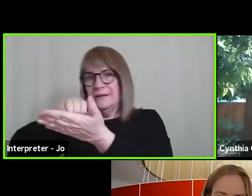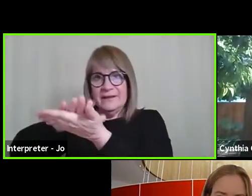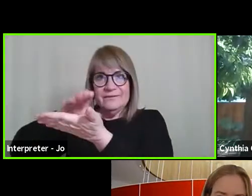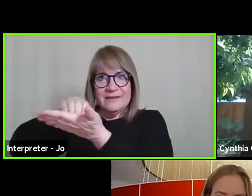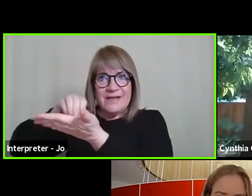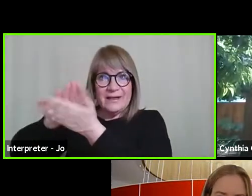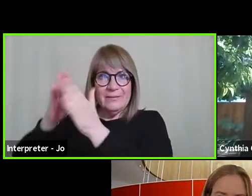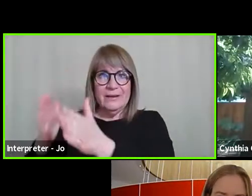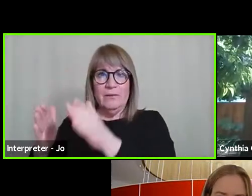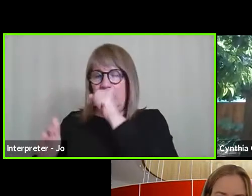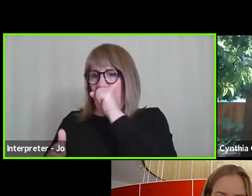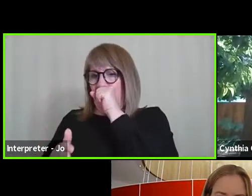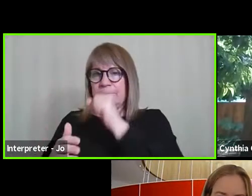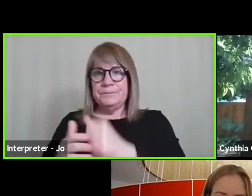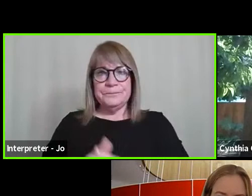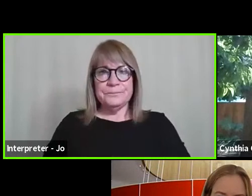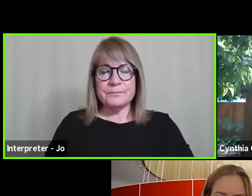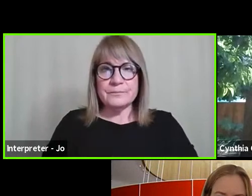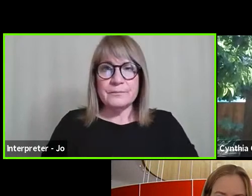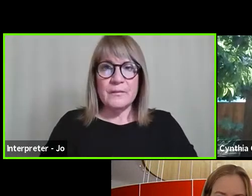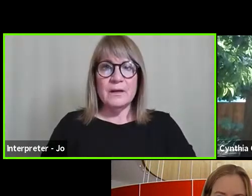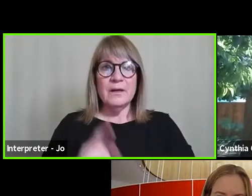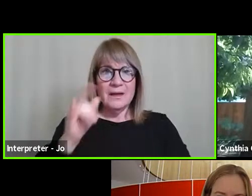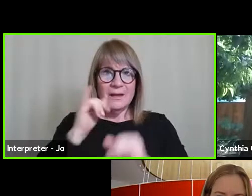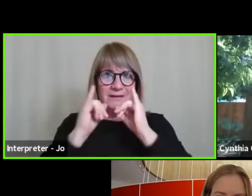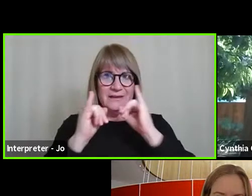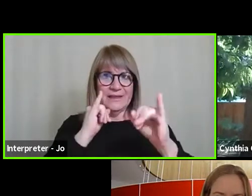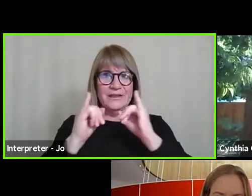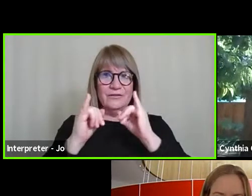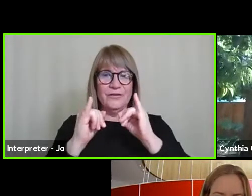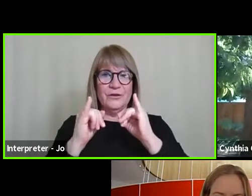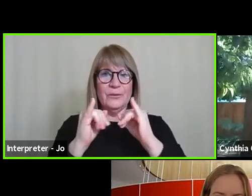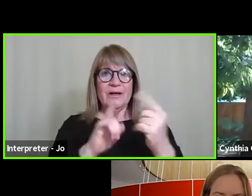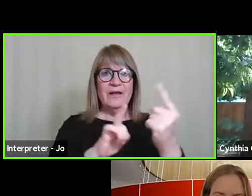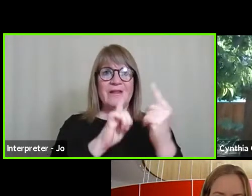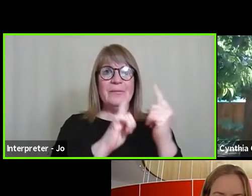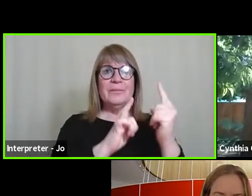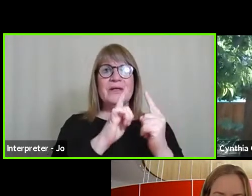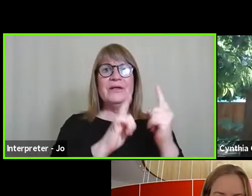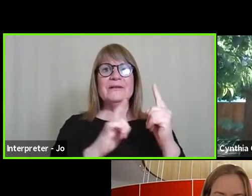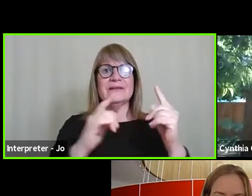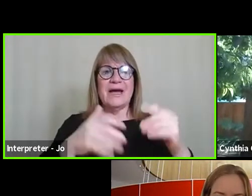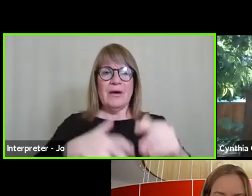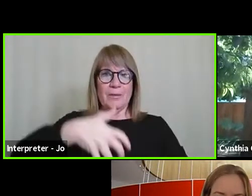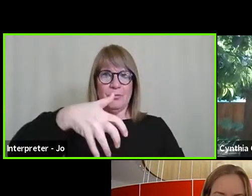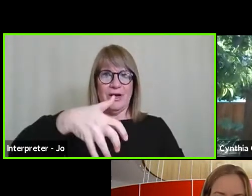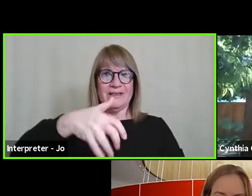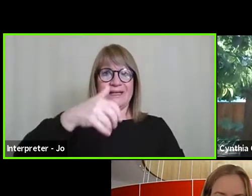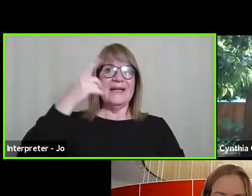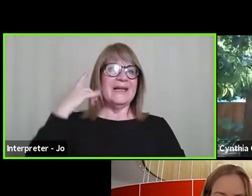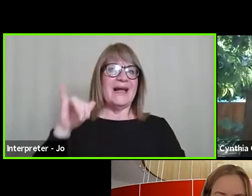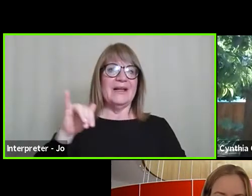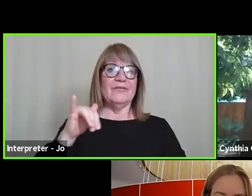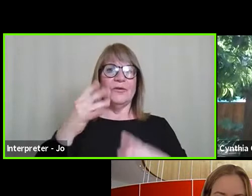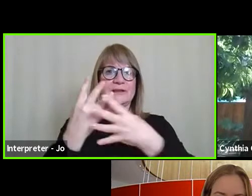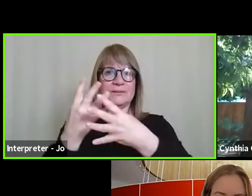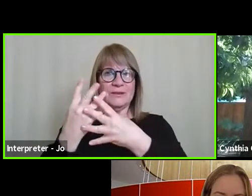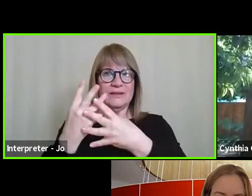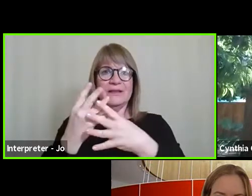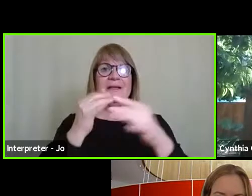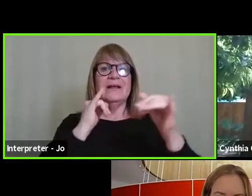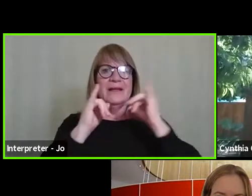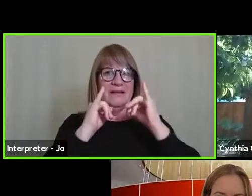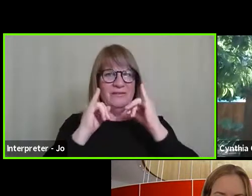trained on human rights documentation in prison to interview their peers who were pregnant in california's prisons and they interviewed several hundred